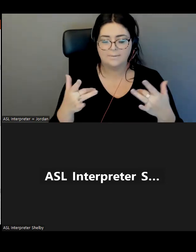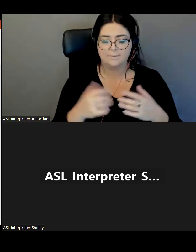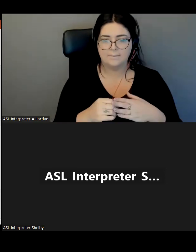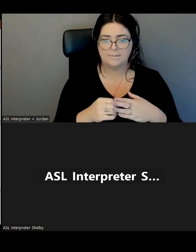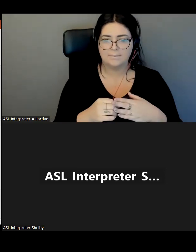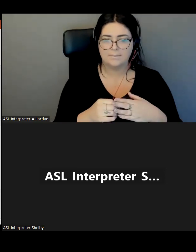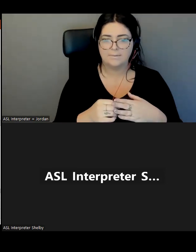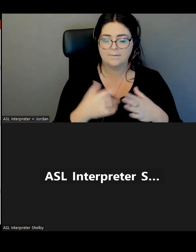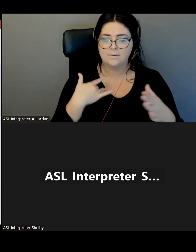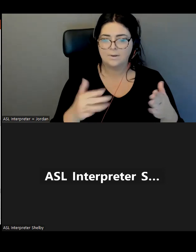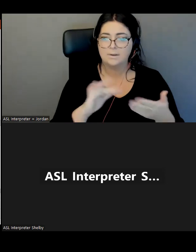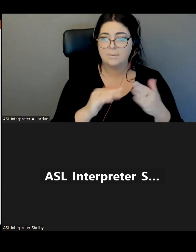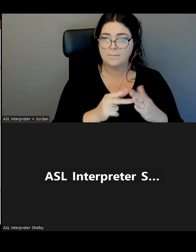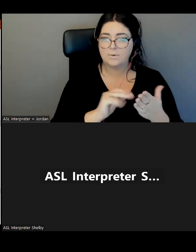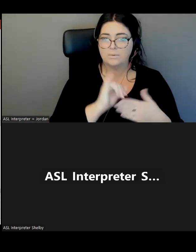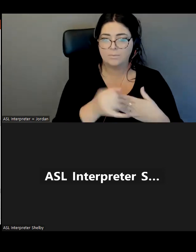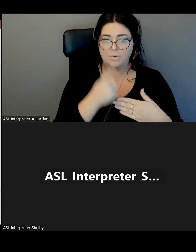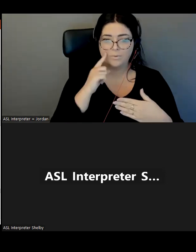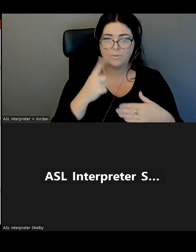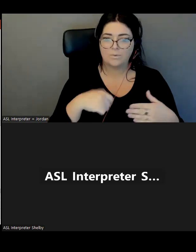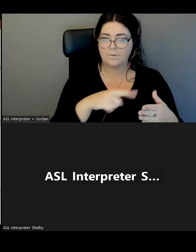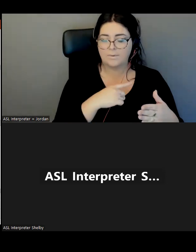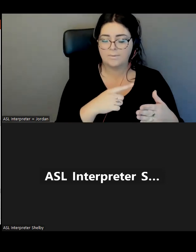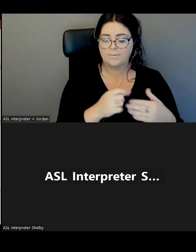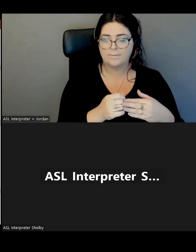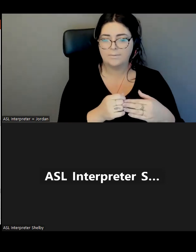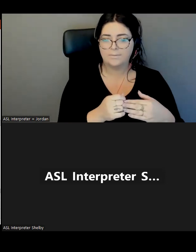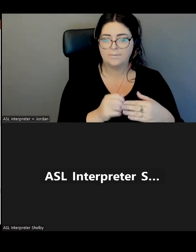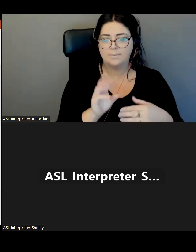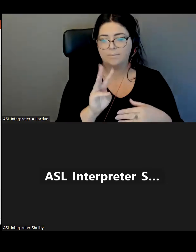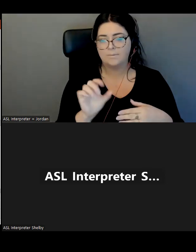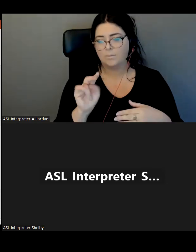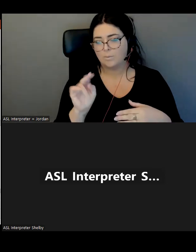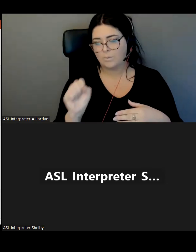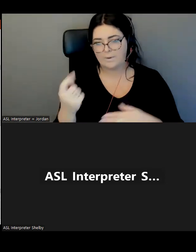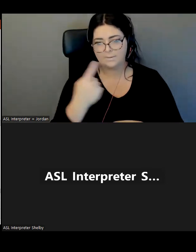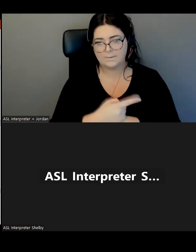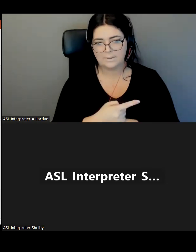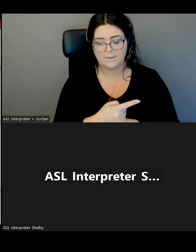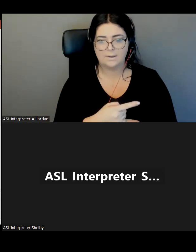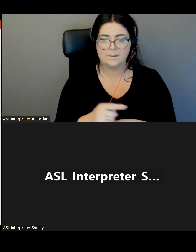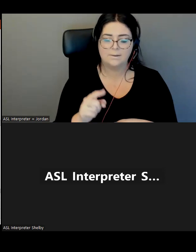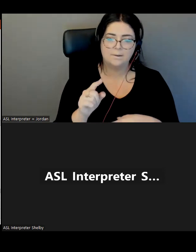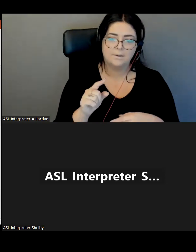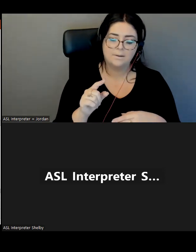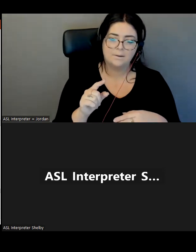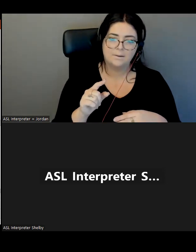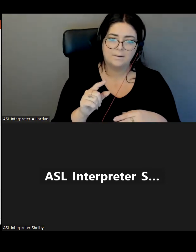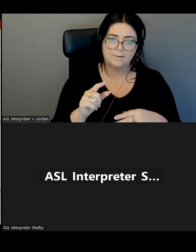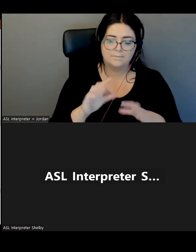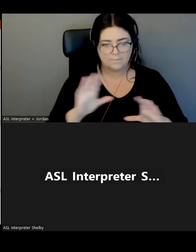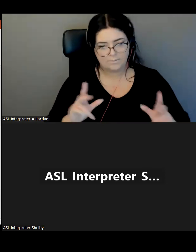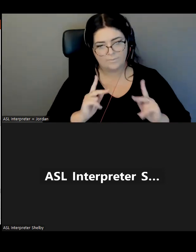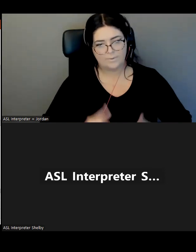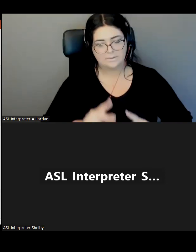been community projects for us, and they've included things like wellness days, physical activity sessions, such